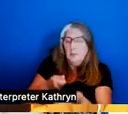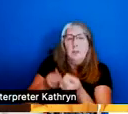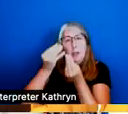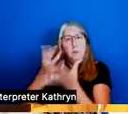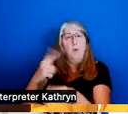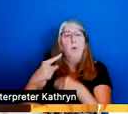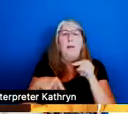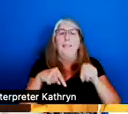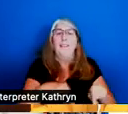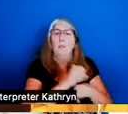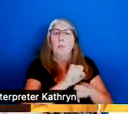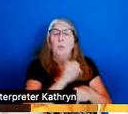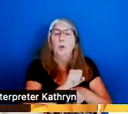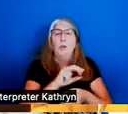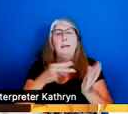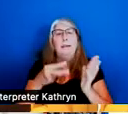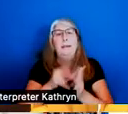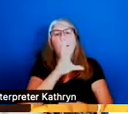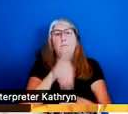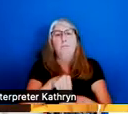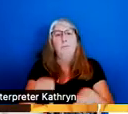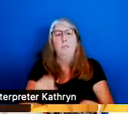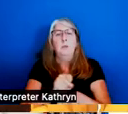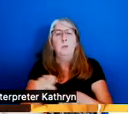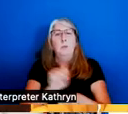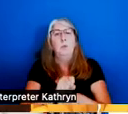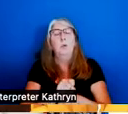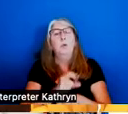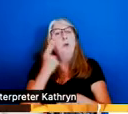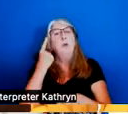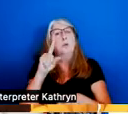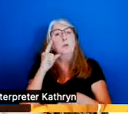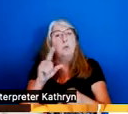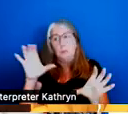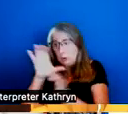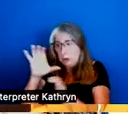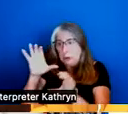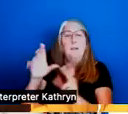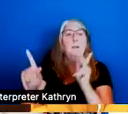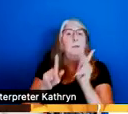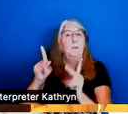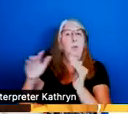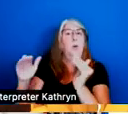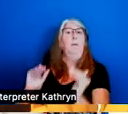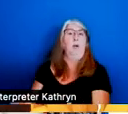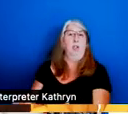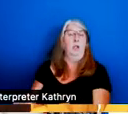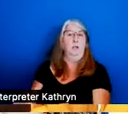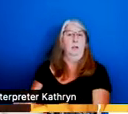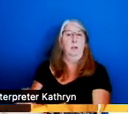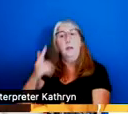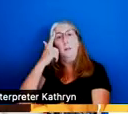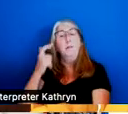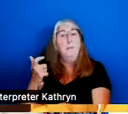the intention that you bring behind that work is to make sure we, in fact, are seeking out folks who are marginalized, because